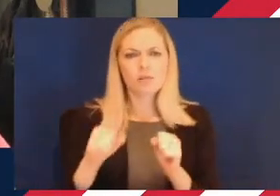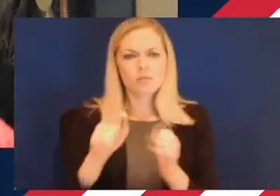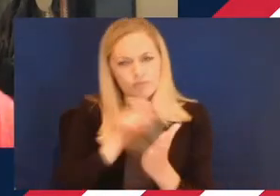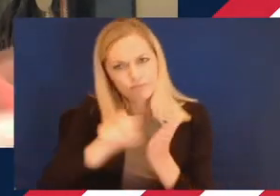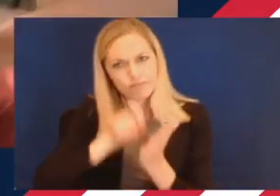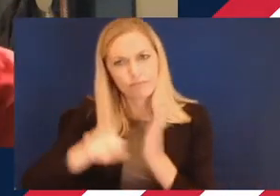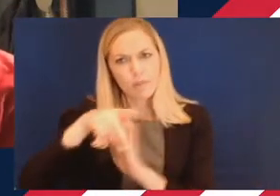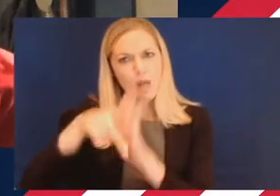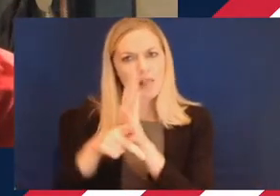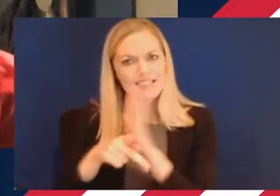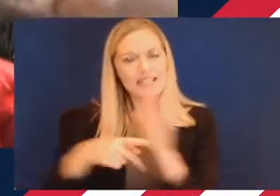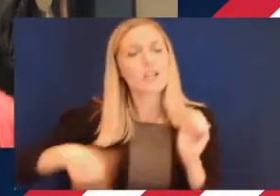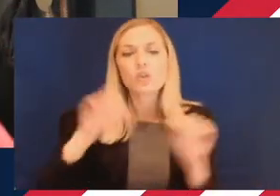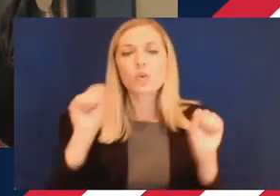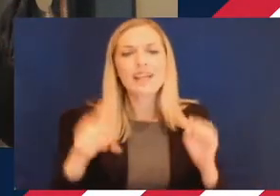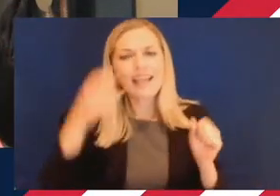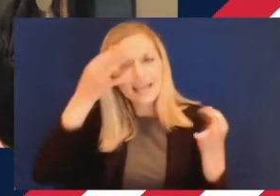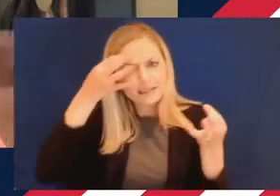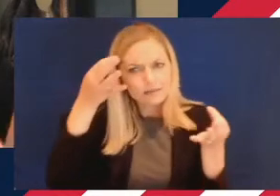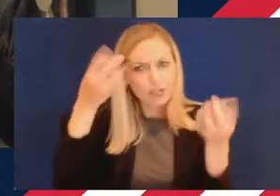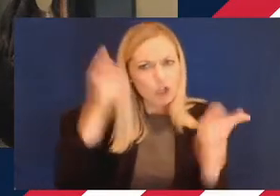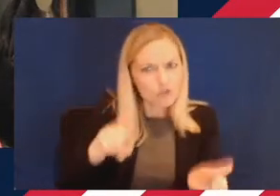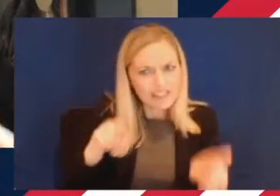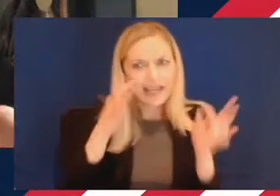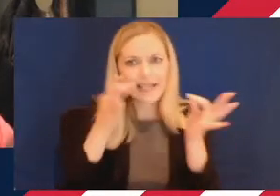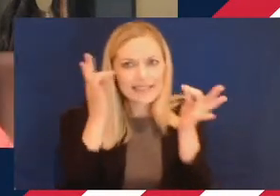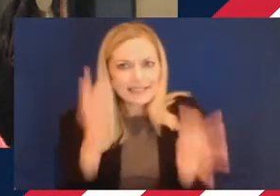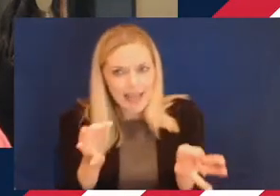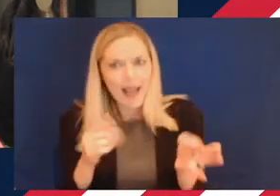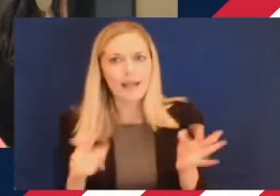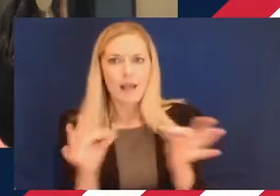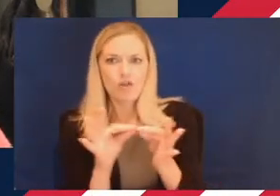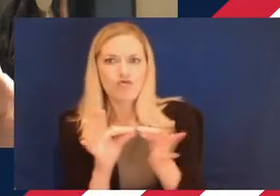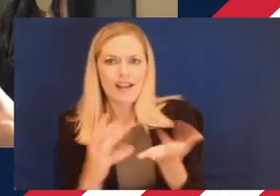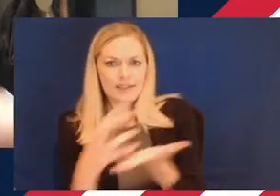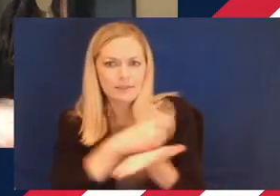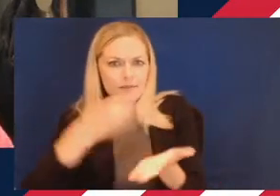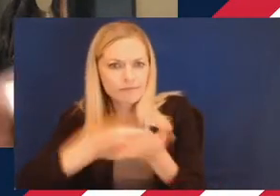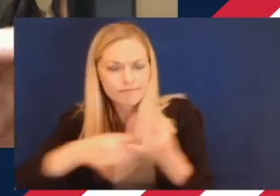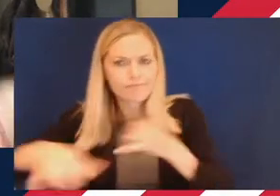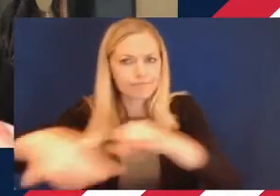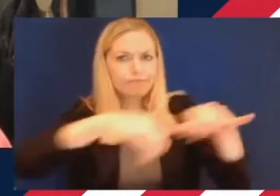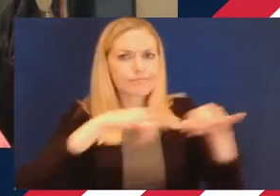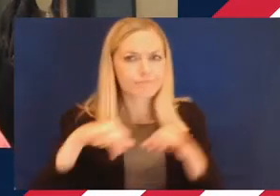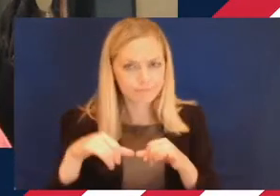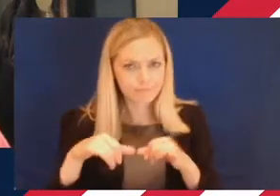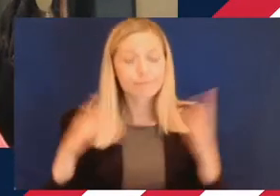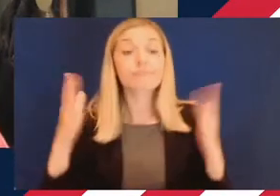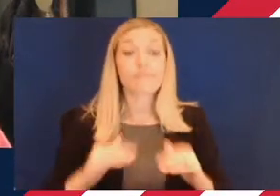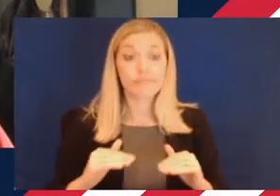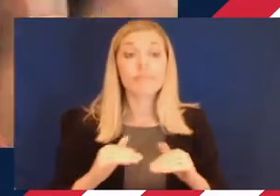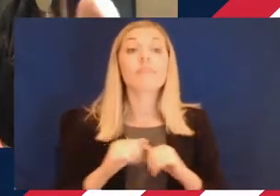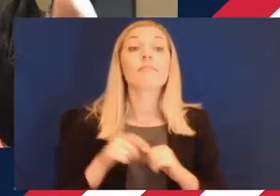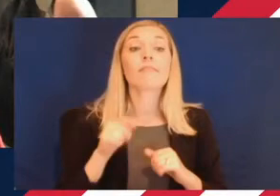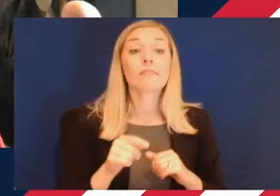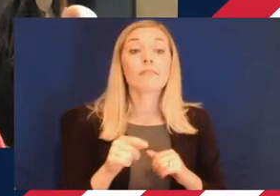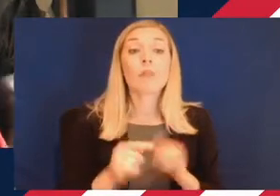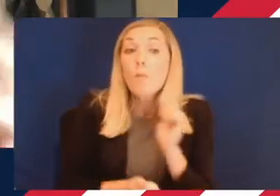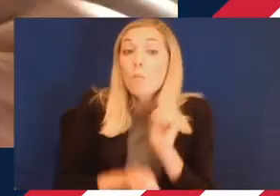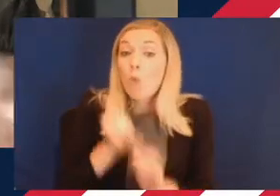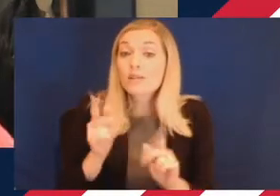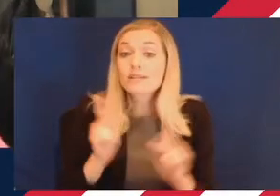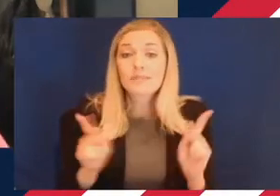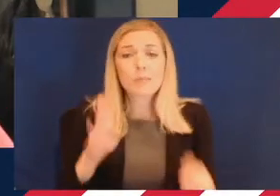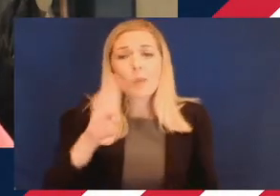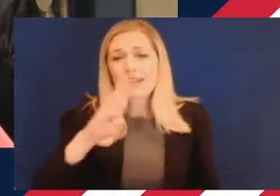and essential rights across the whole sector. Second, the vast majority of service workers will never get health care coverage through private